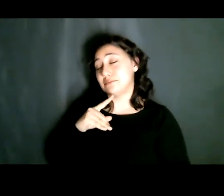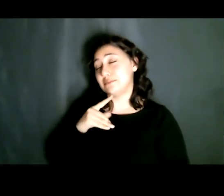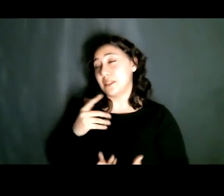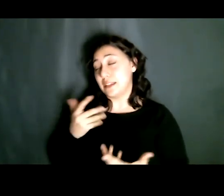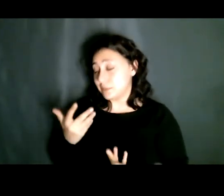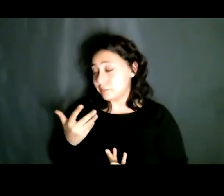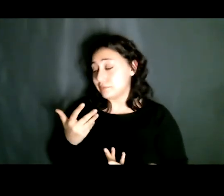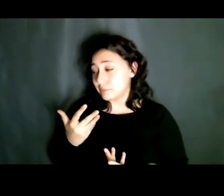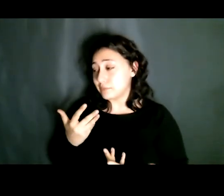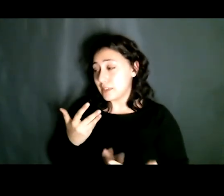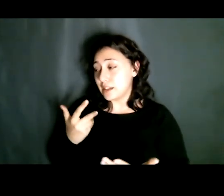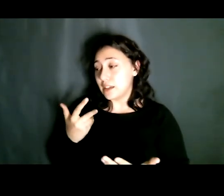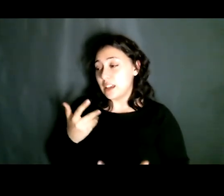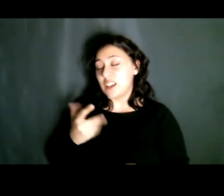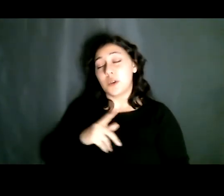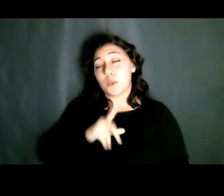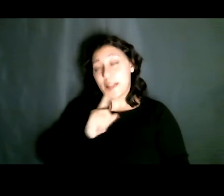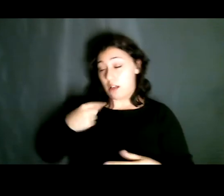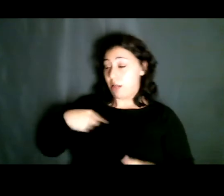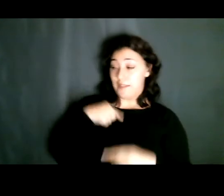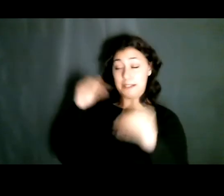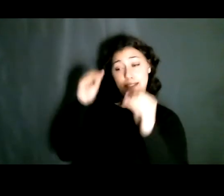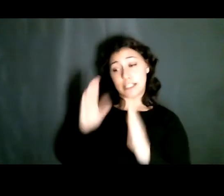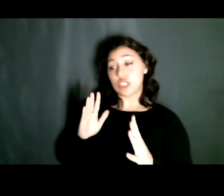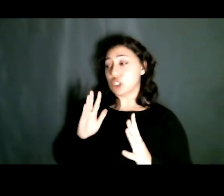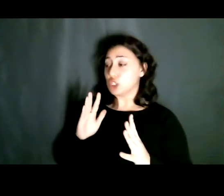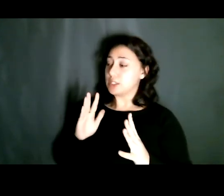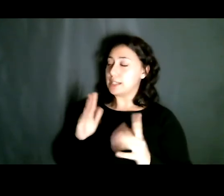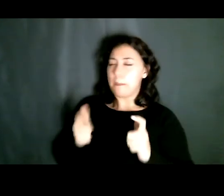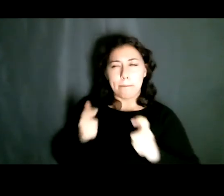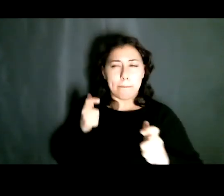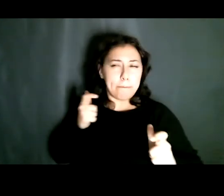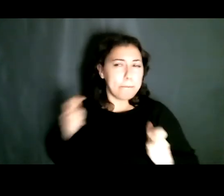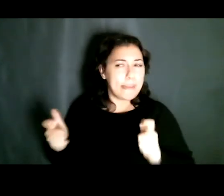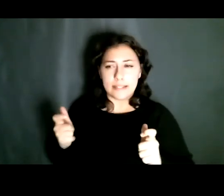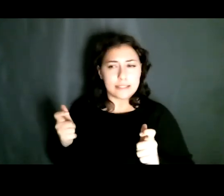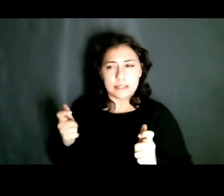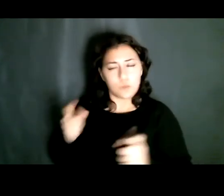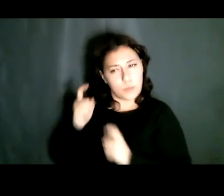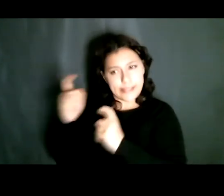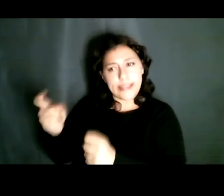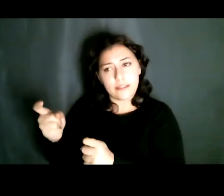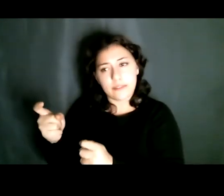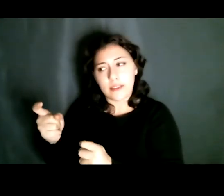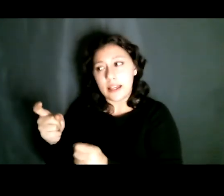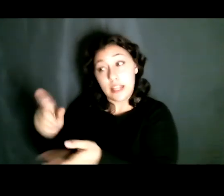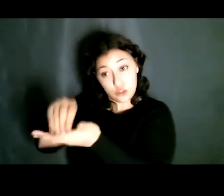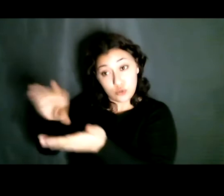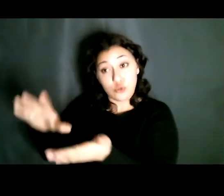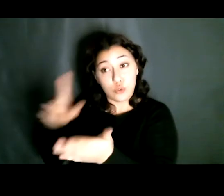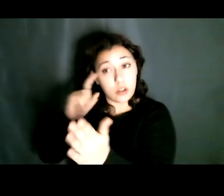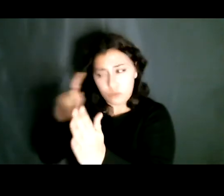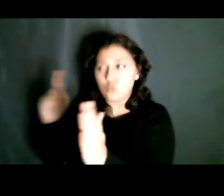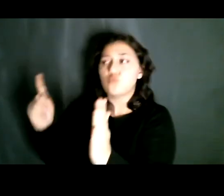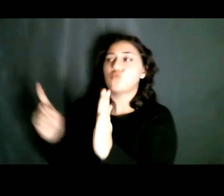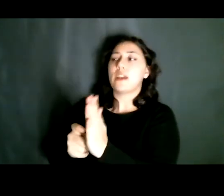to recognize the potential in students, potential that often they don't yet see in themselves, but we're able